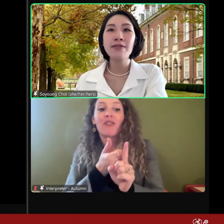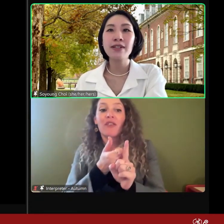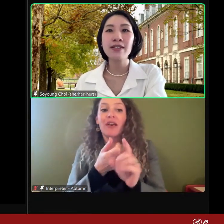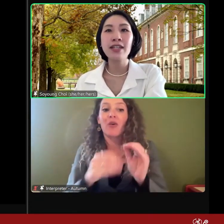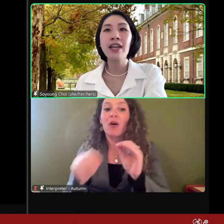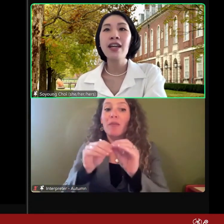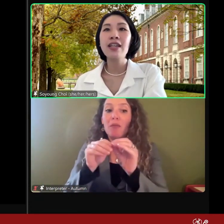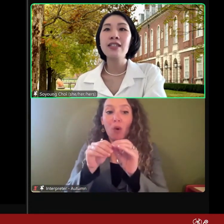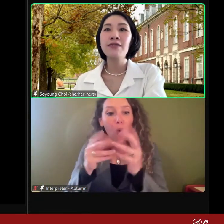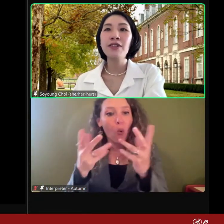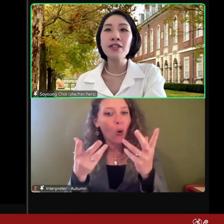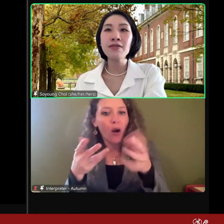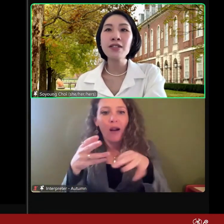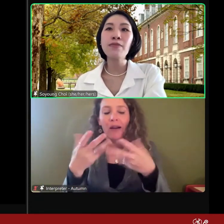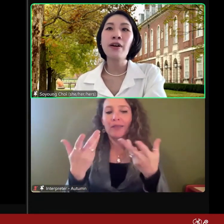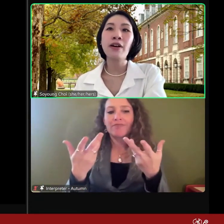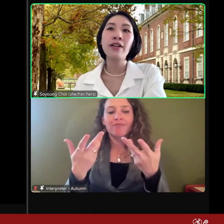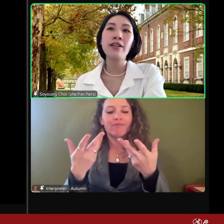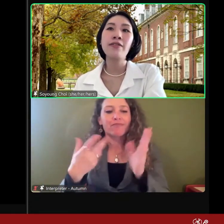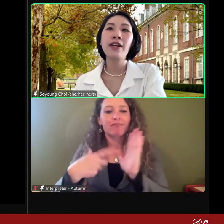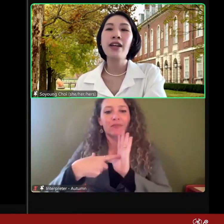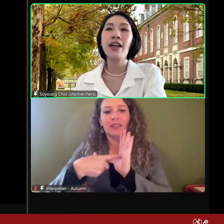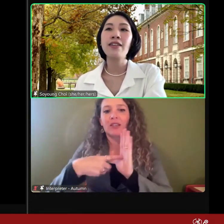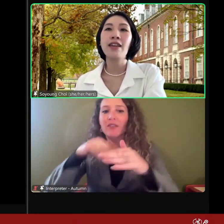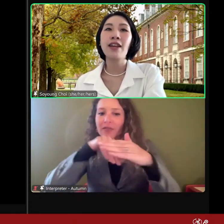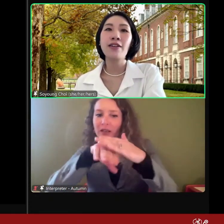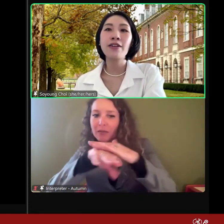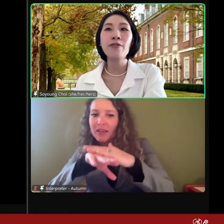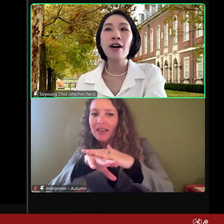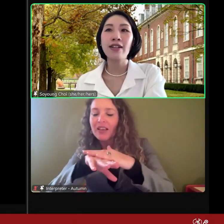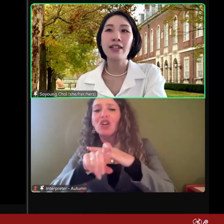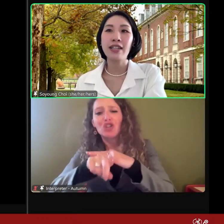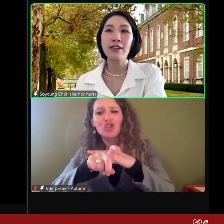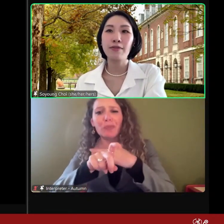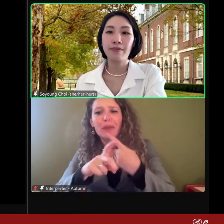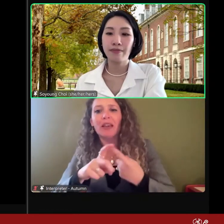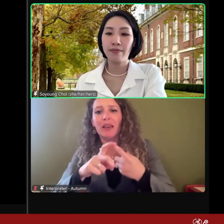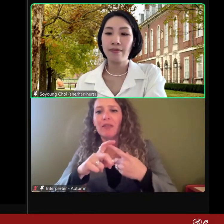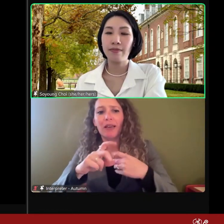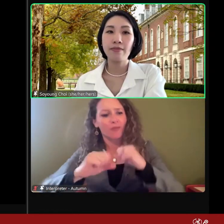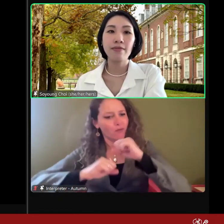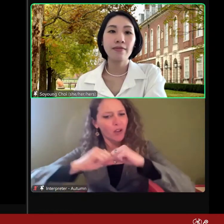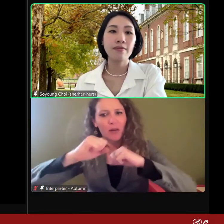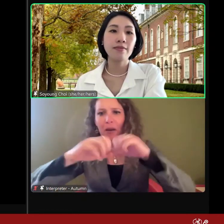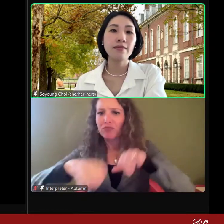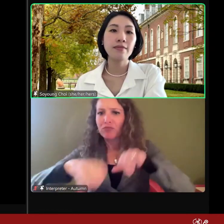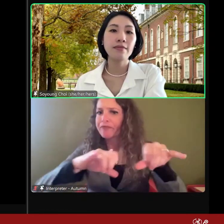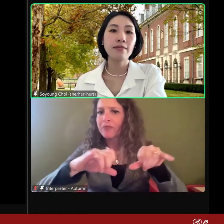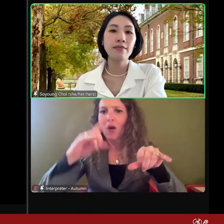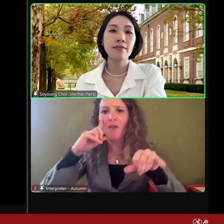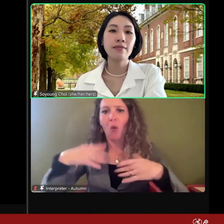that accessibility is a fundamental part of healthcare quality.